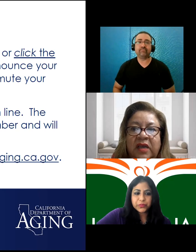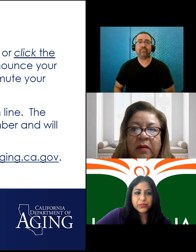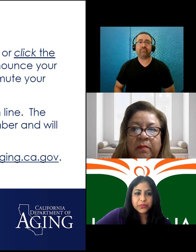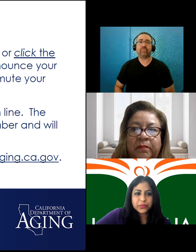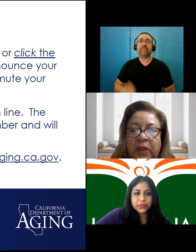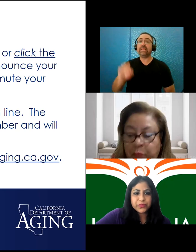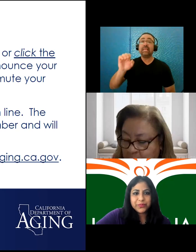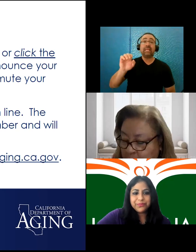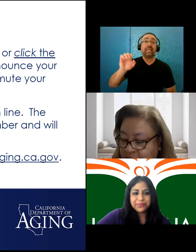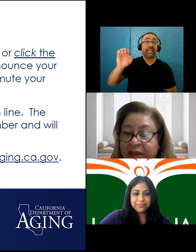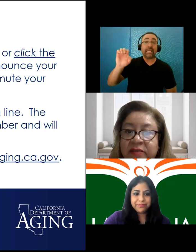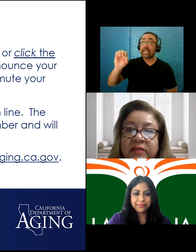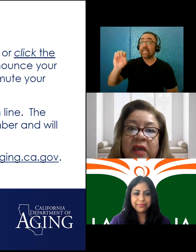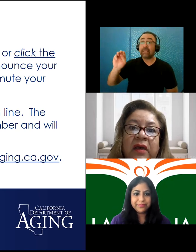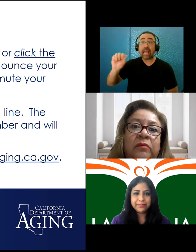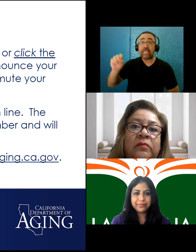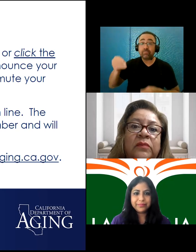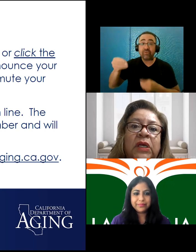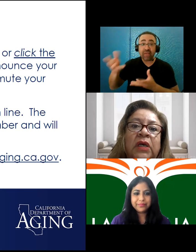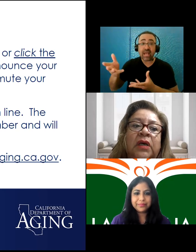EMAS provides